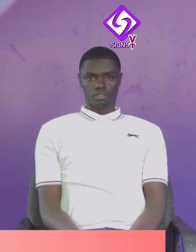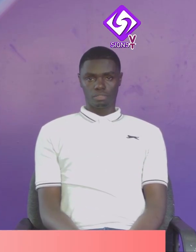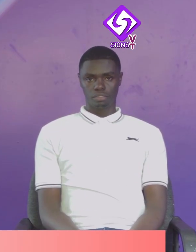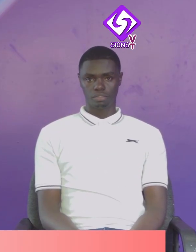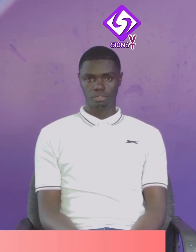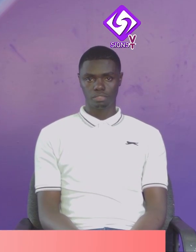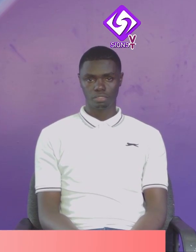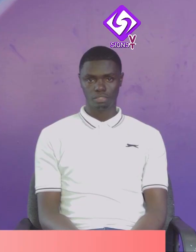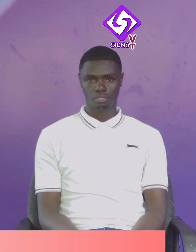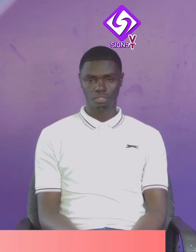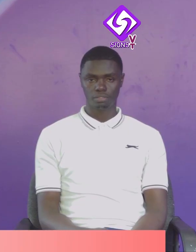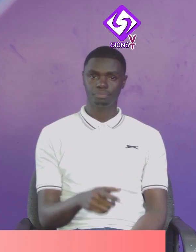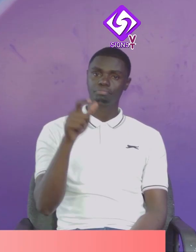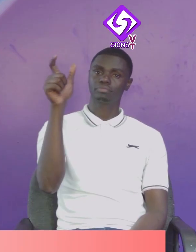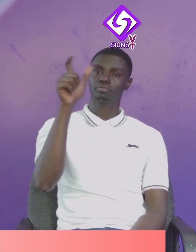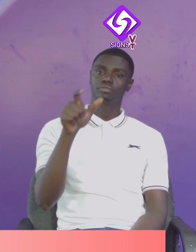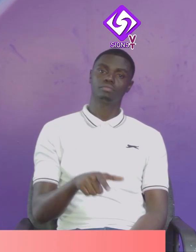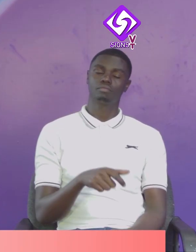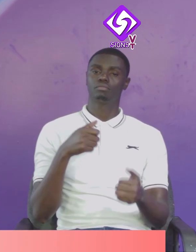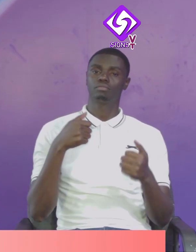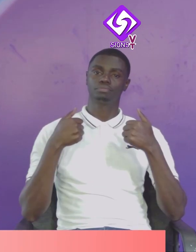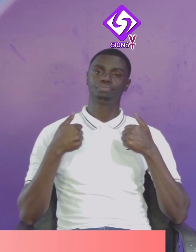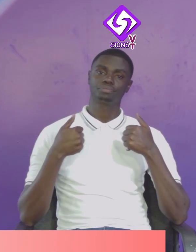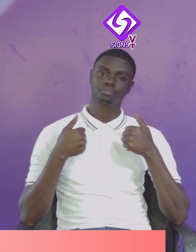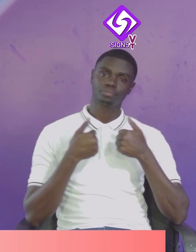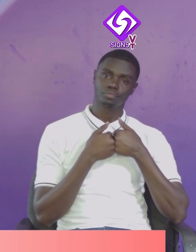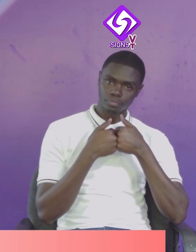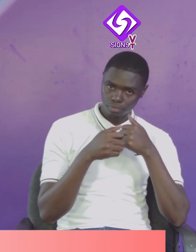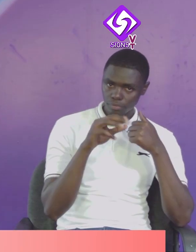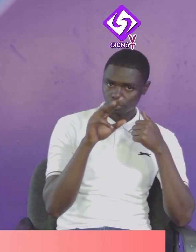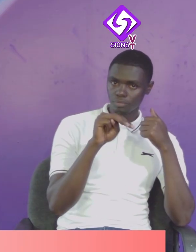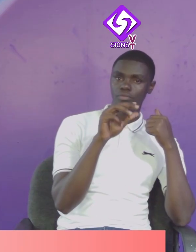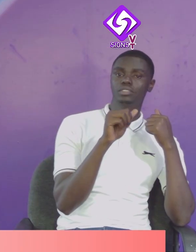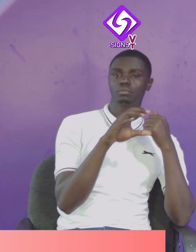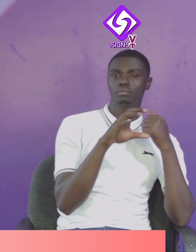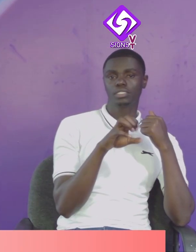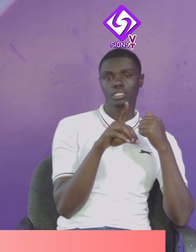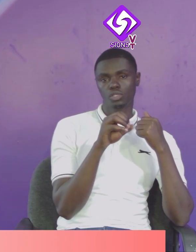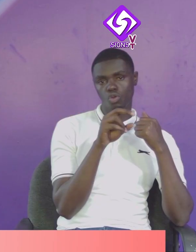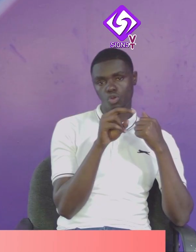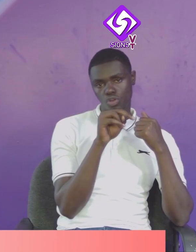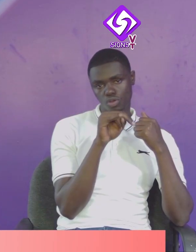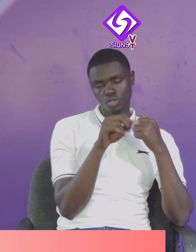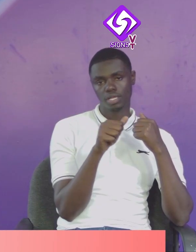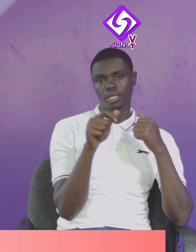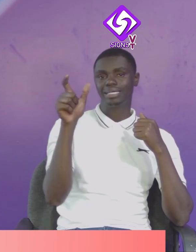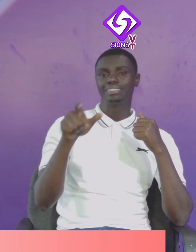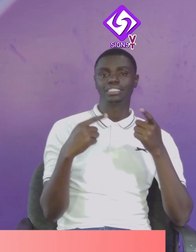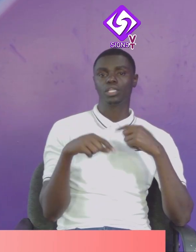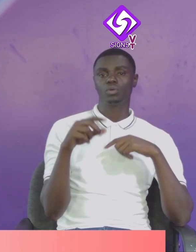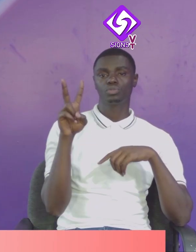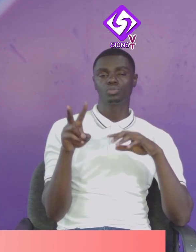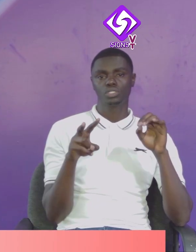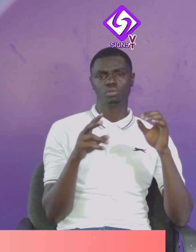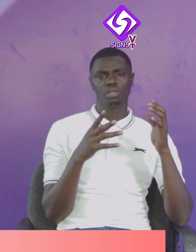was Italy against this Macedonia. Yeah. Yes, Italy won 2-0. Was